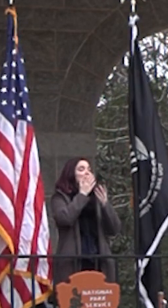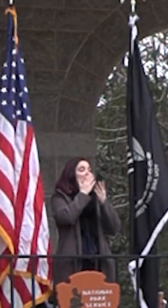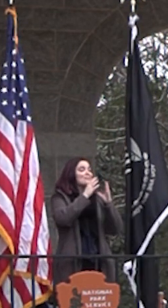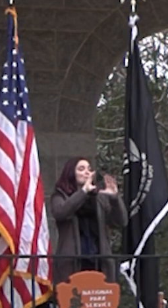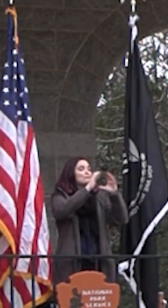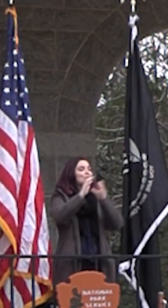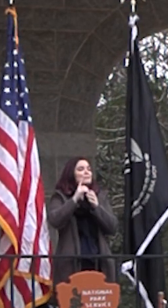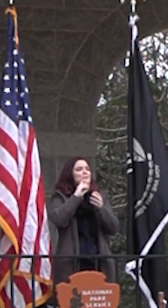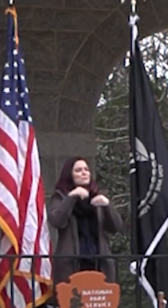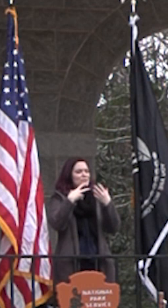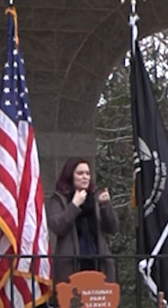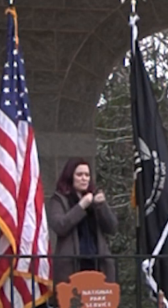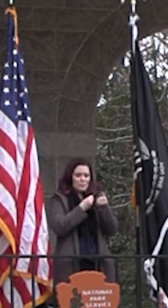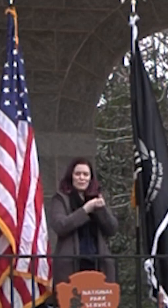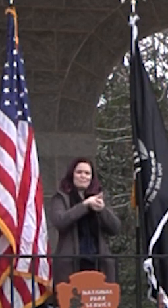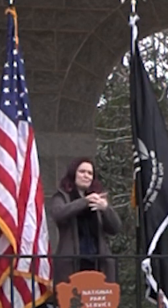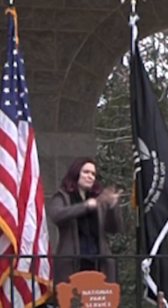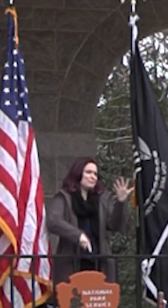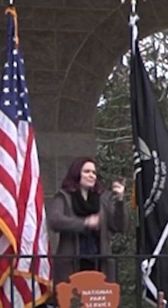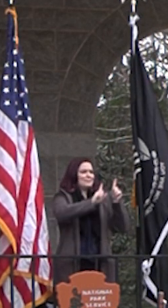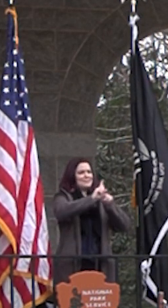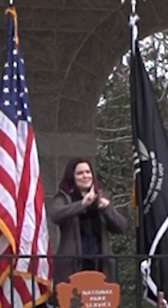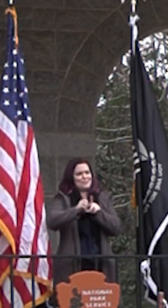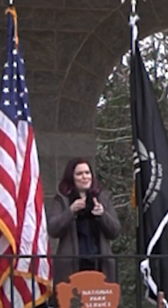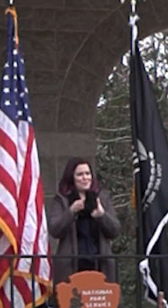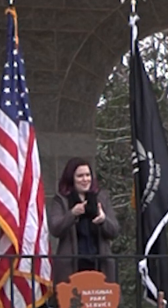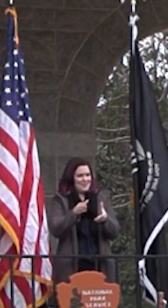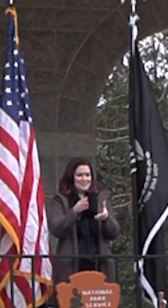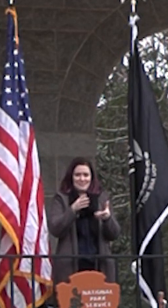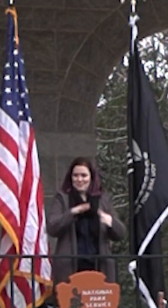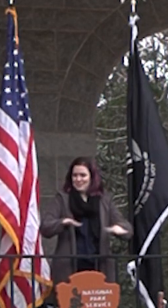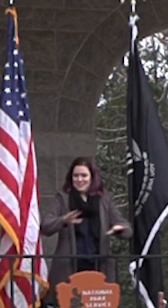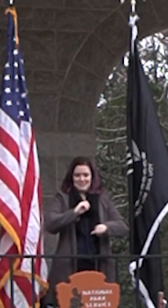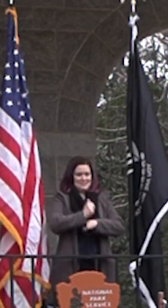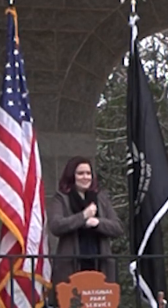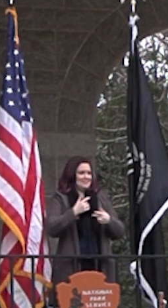provided support in so many ways to the entire park here at Andersonville.